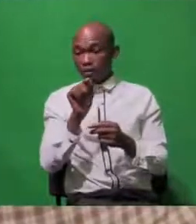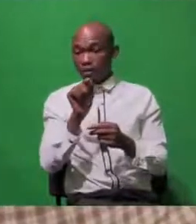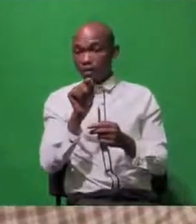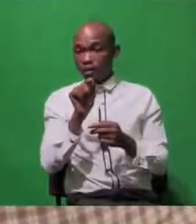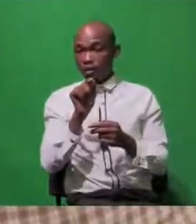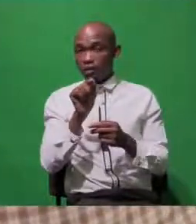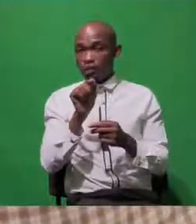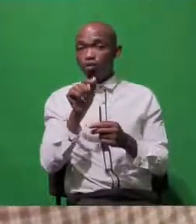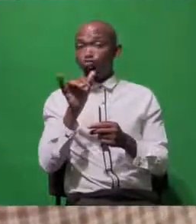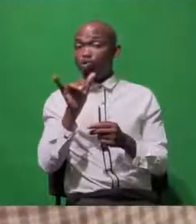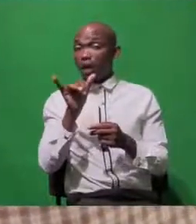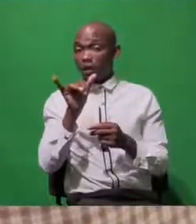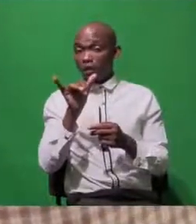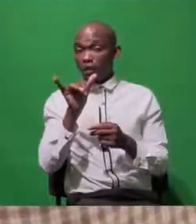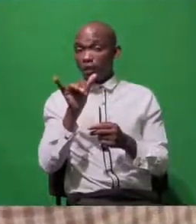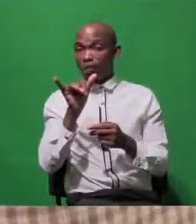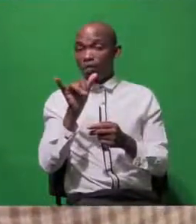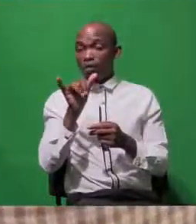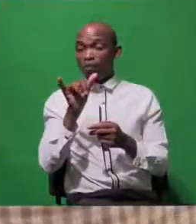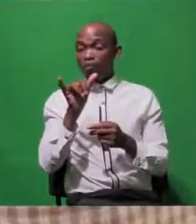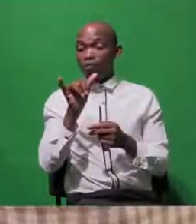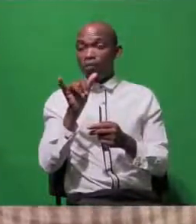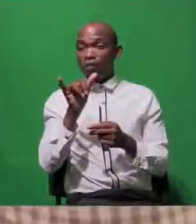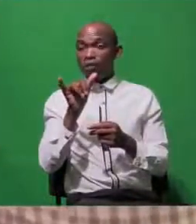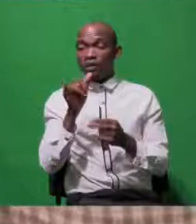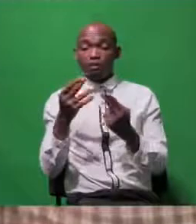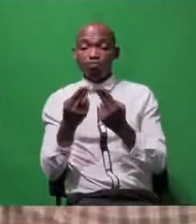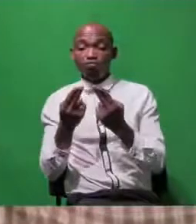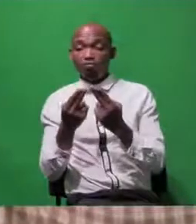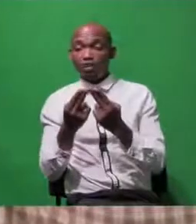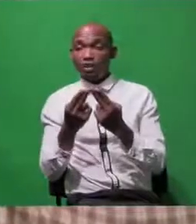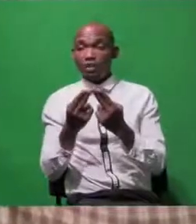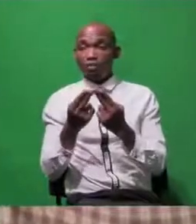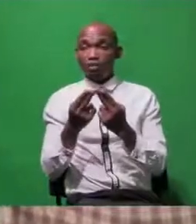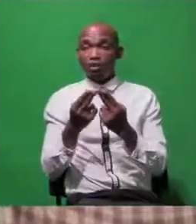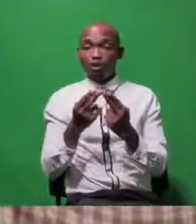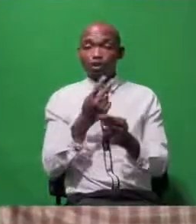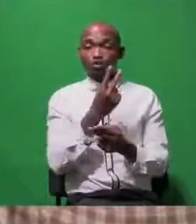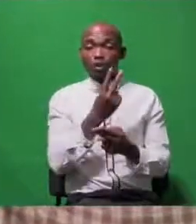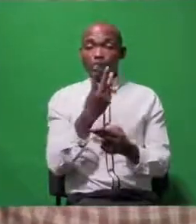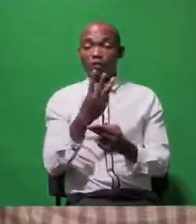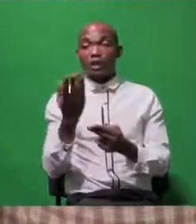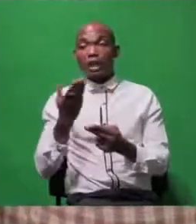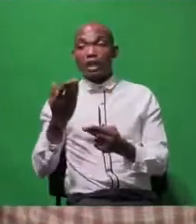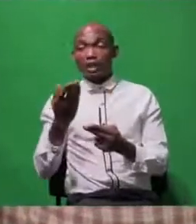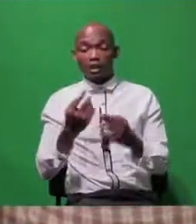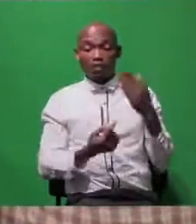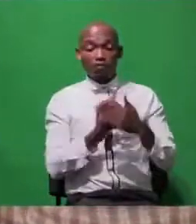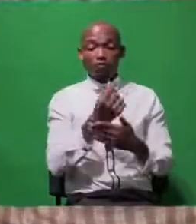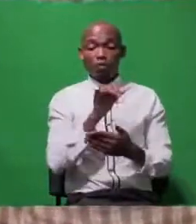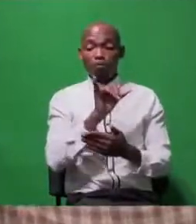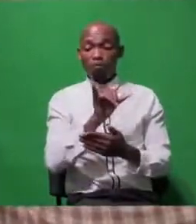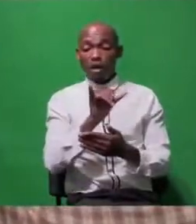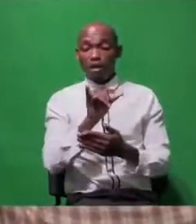Y, which is AY, as well as another 23 from Y to A